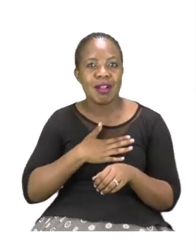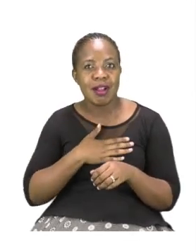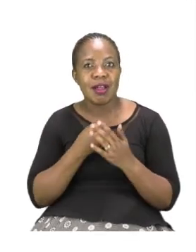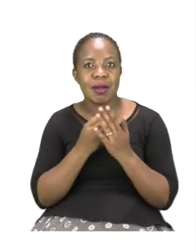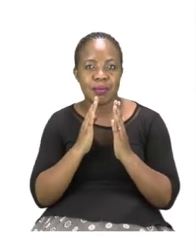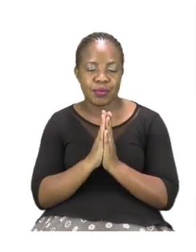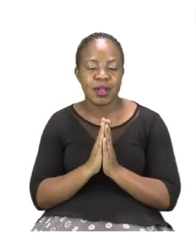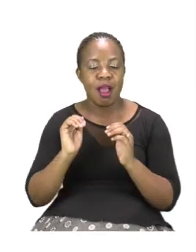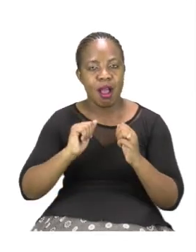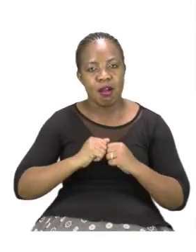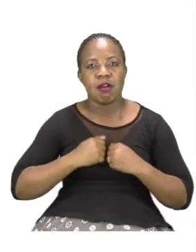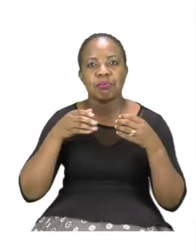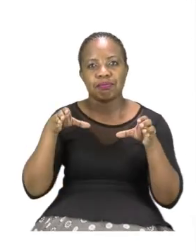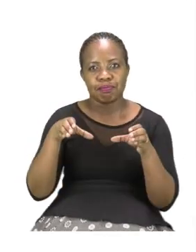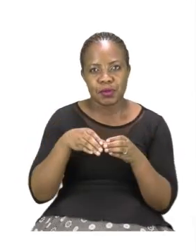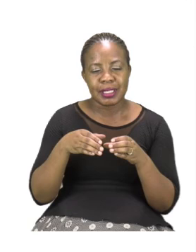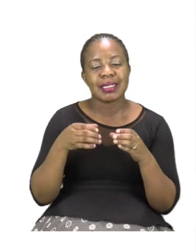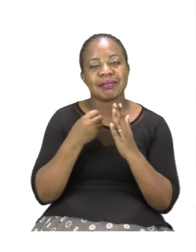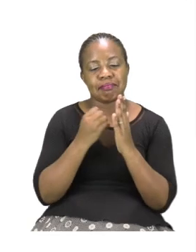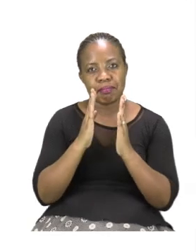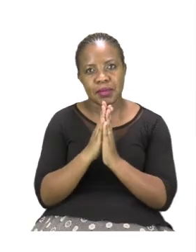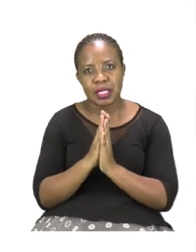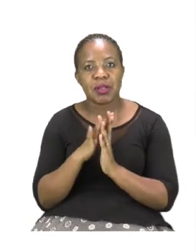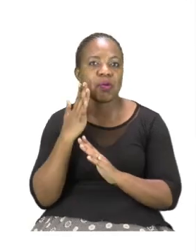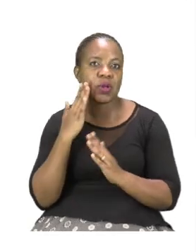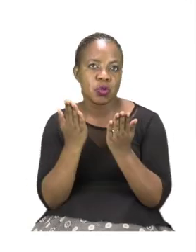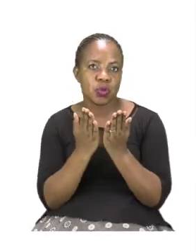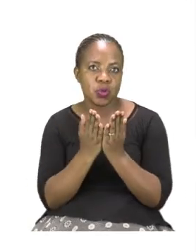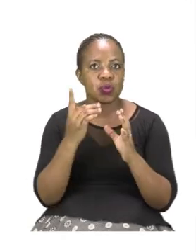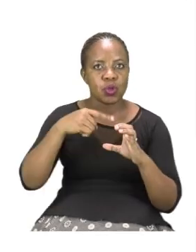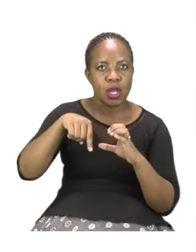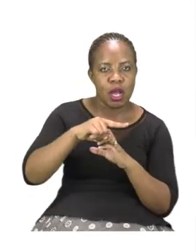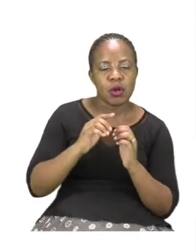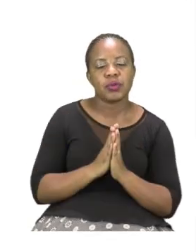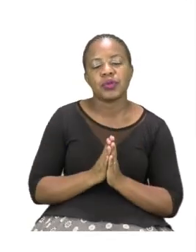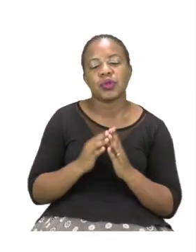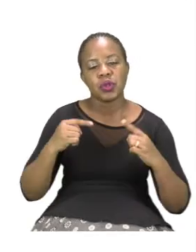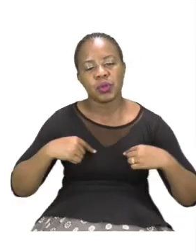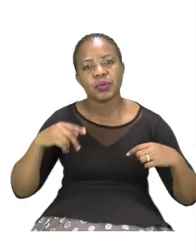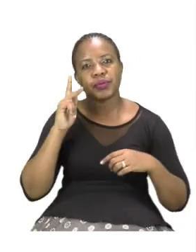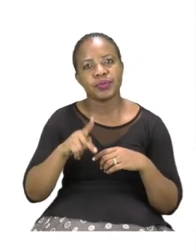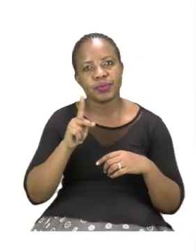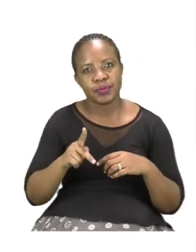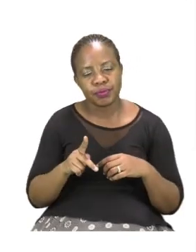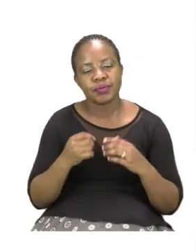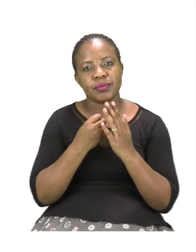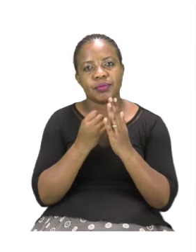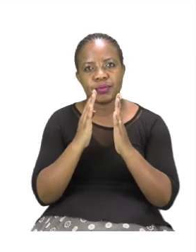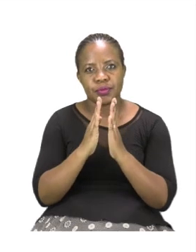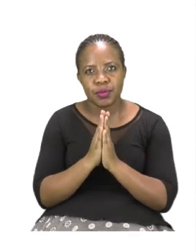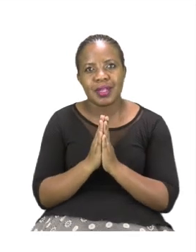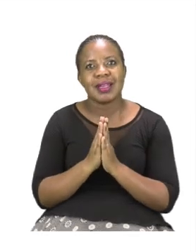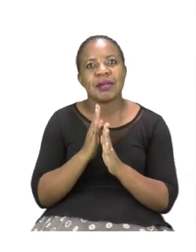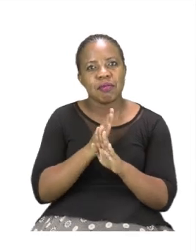comes out. We also pray right before we start our schoolwork